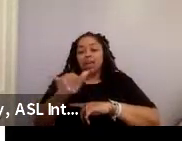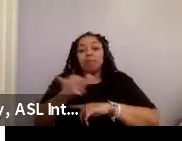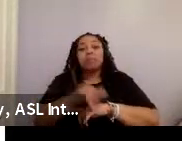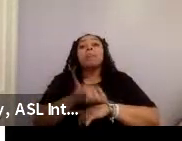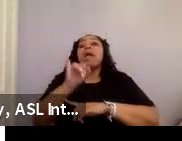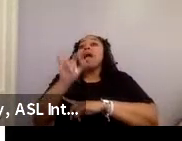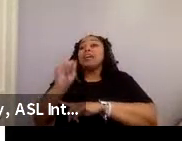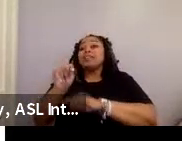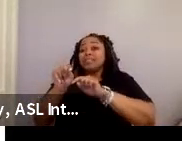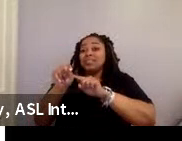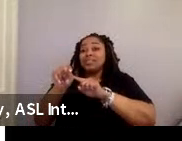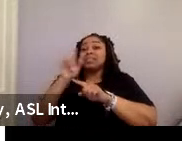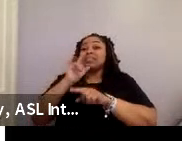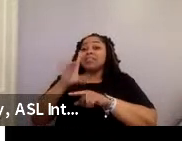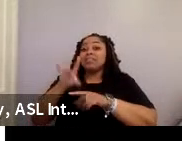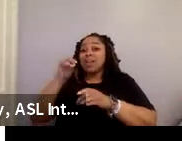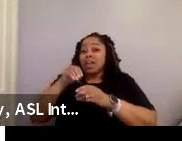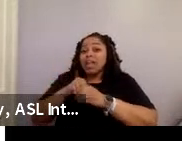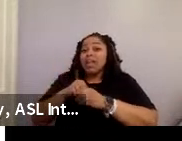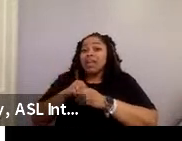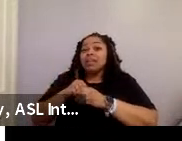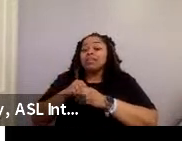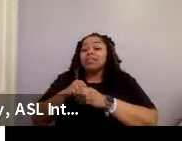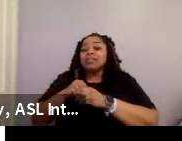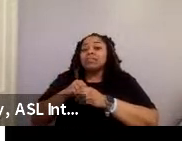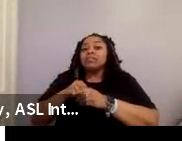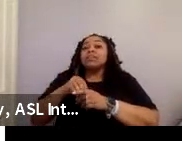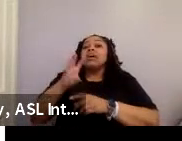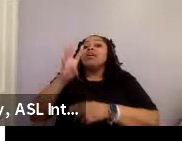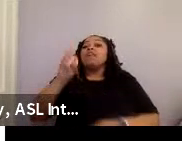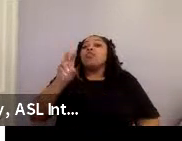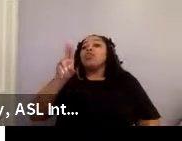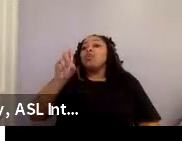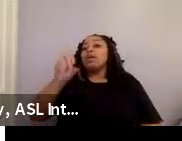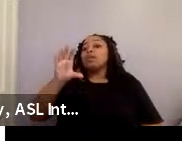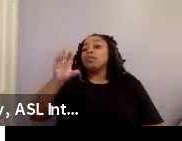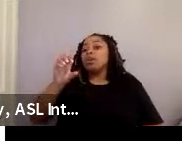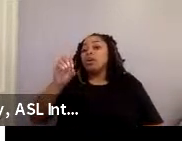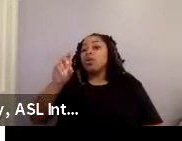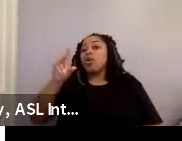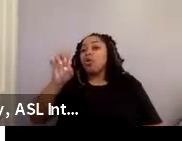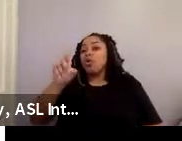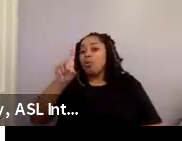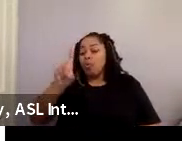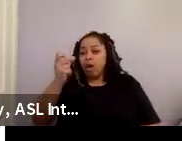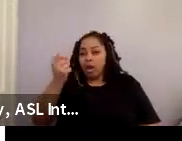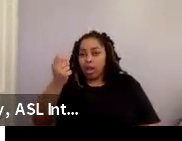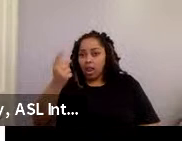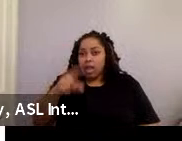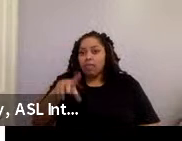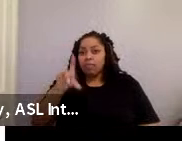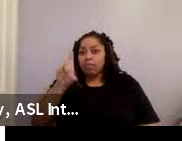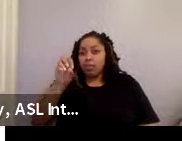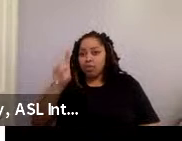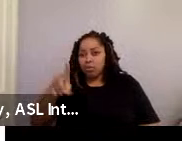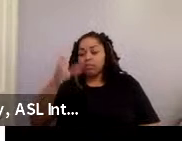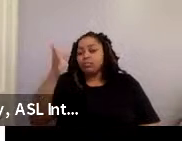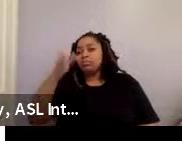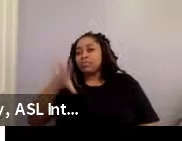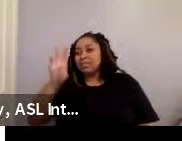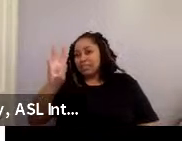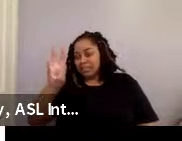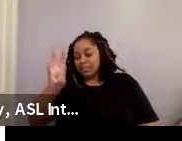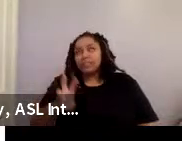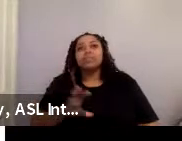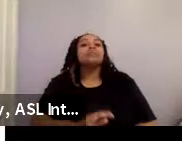IT is found and defined at 40 U.S. Code 111.01 subsection 6. Now, on the